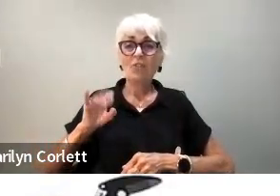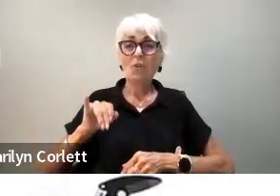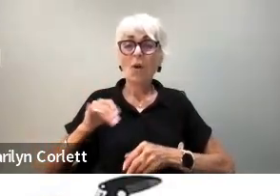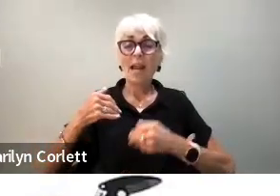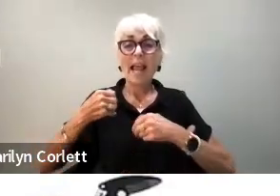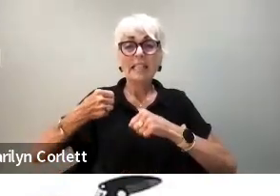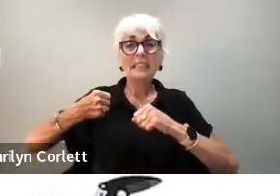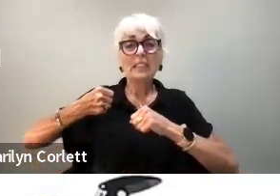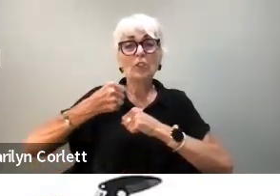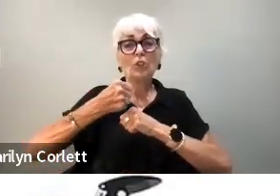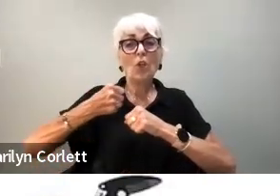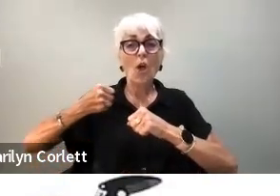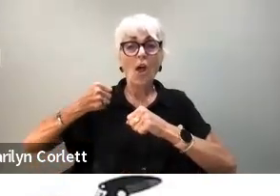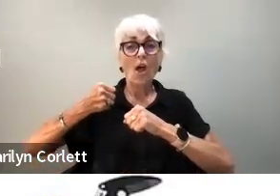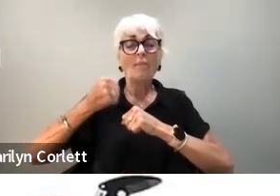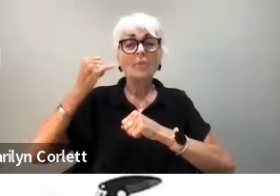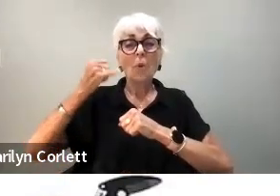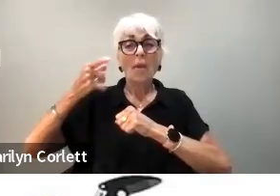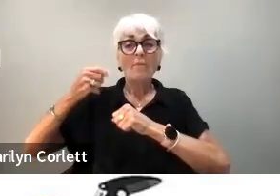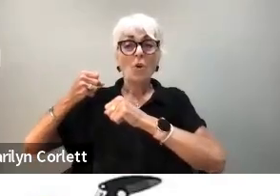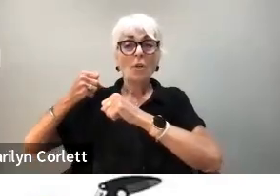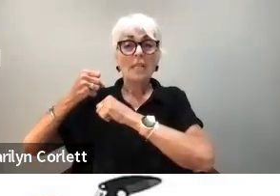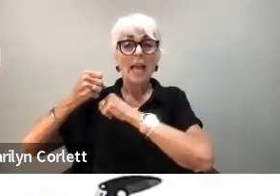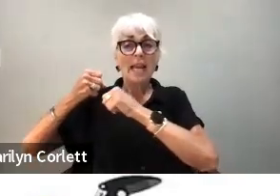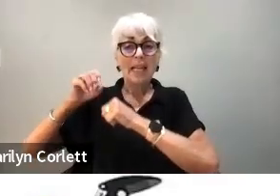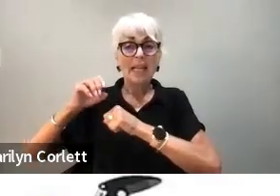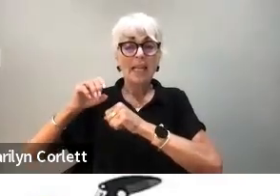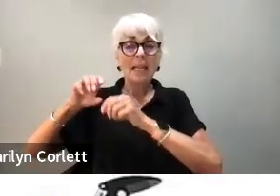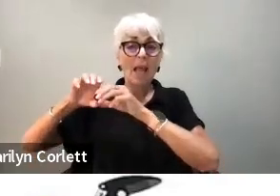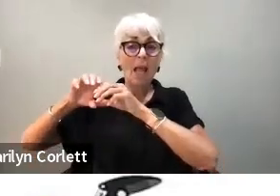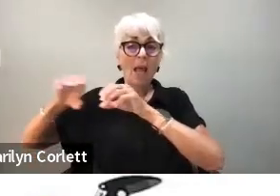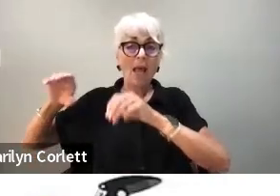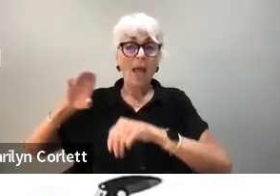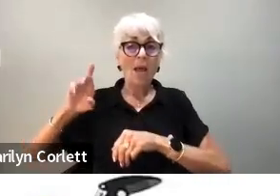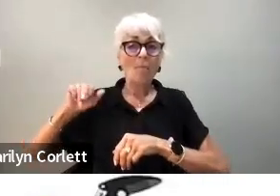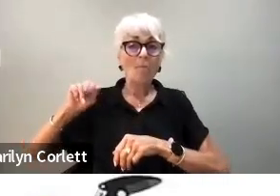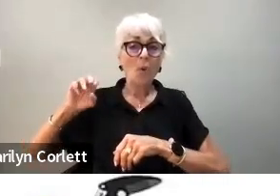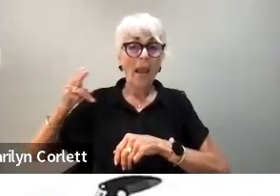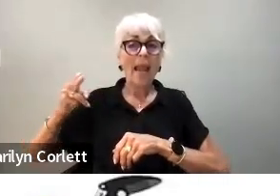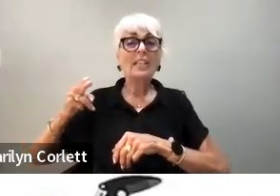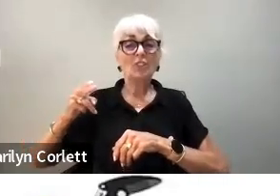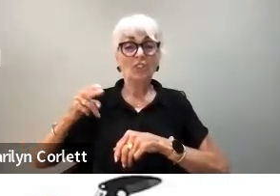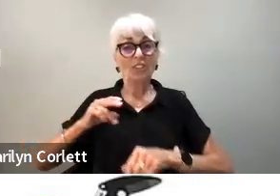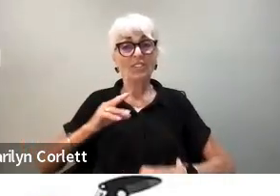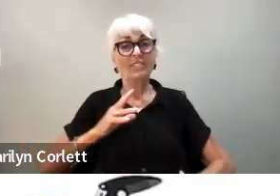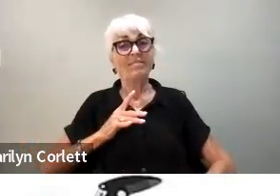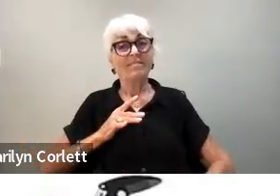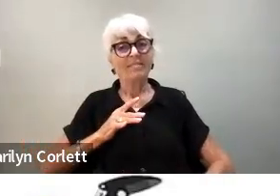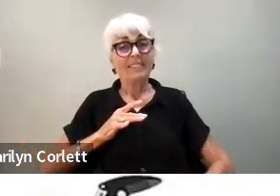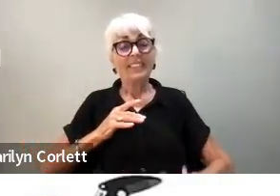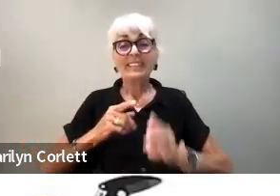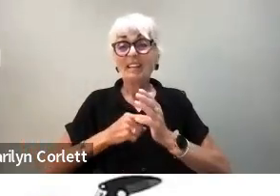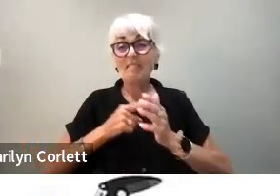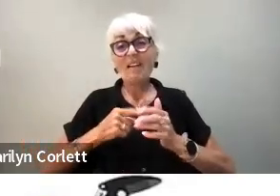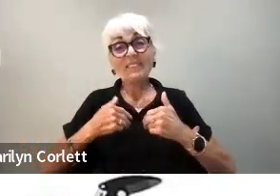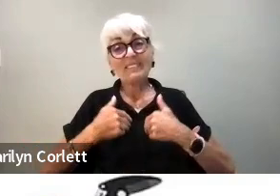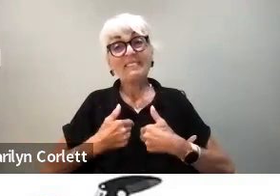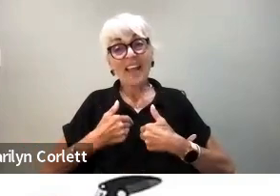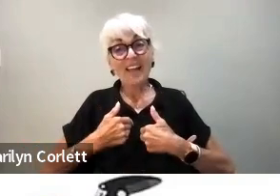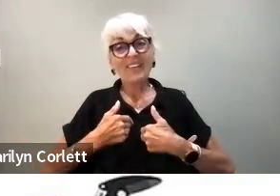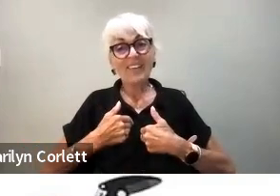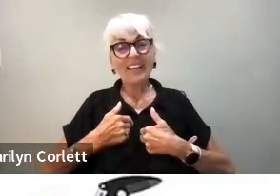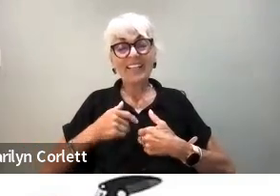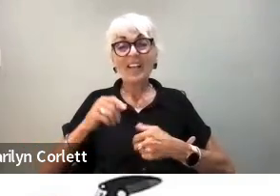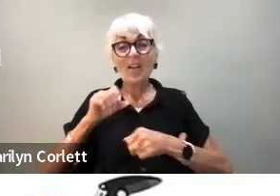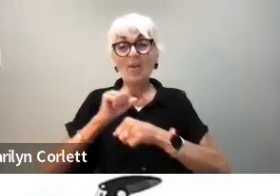like a bigger branch off, you can use that saw and it's extremely helpful. Sometimes it's tiring. You're working on your